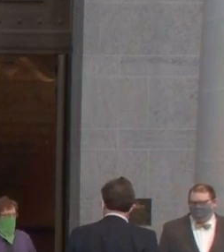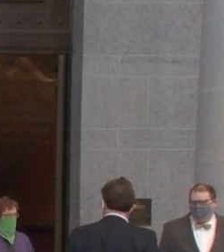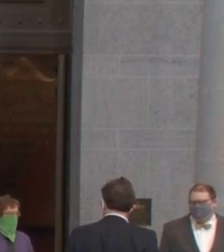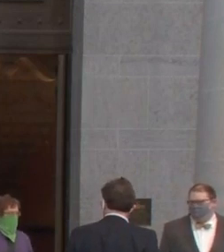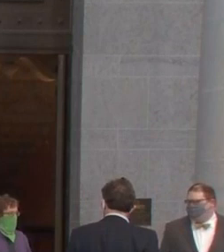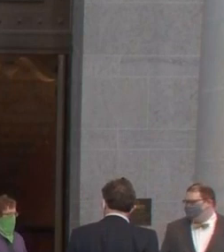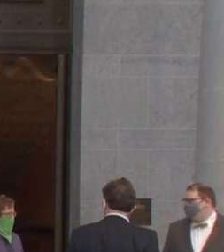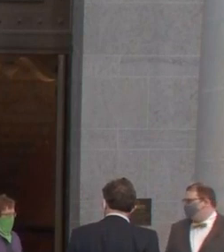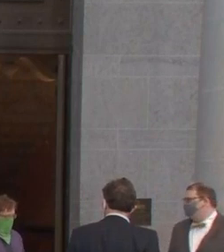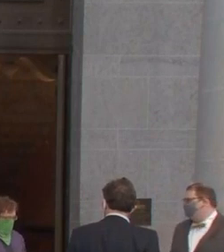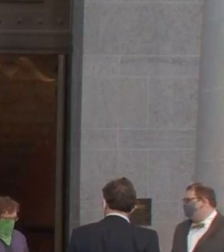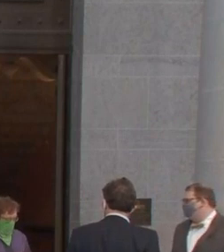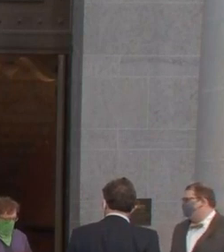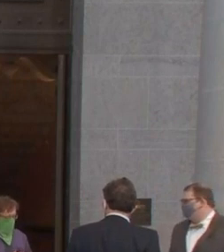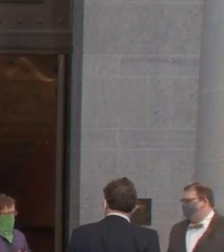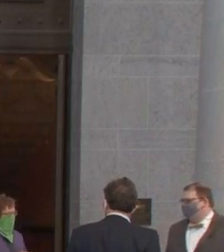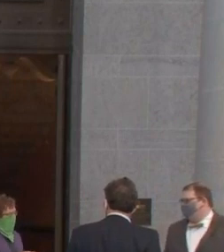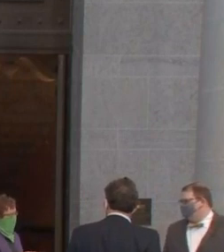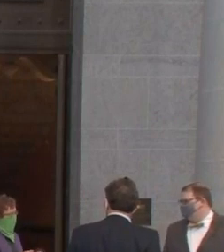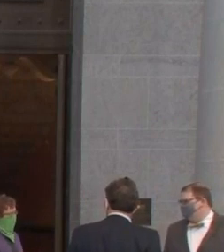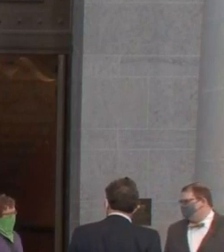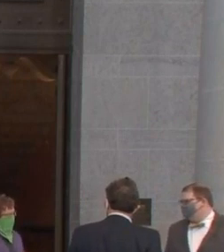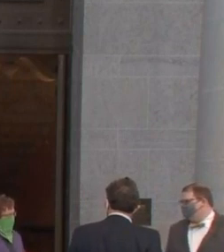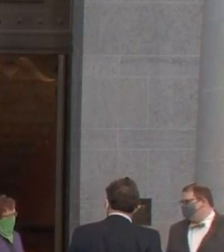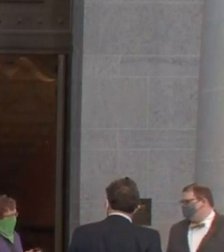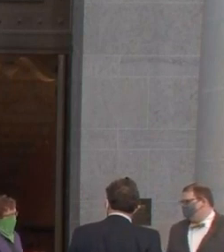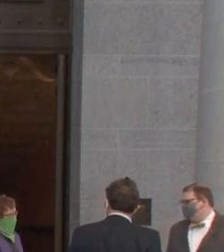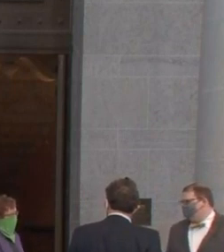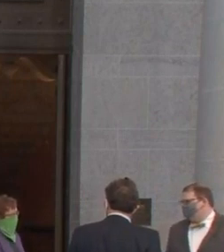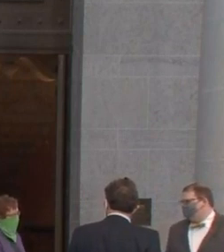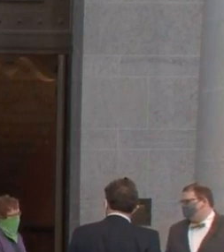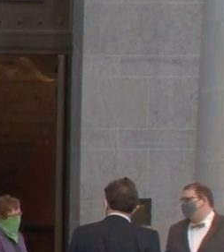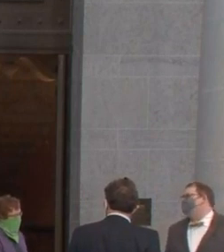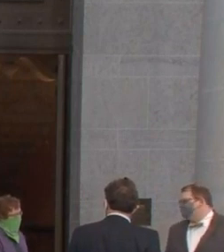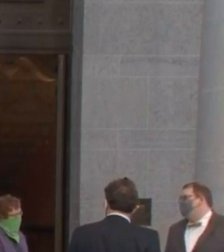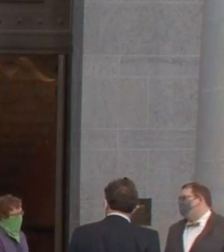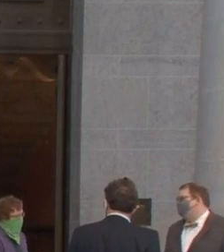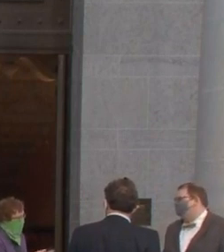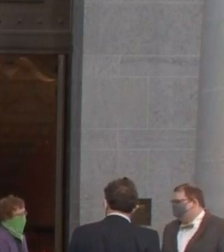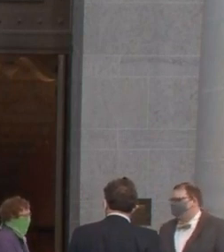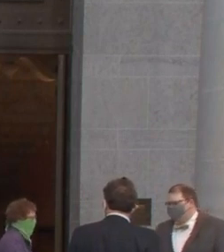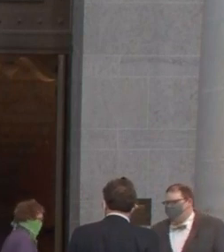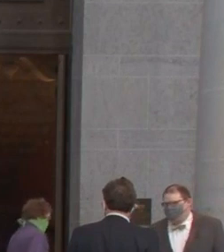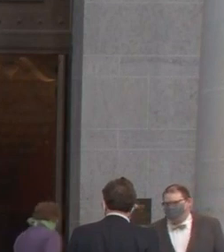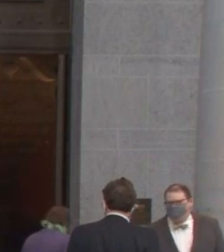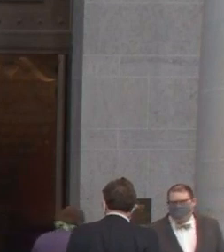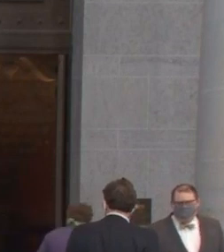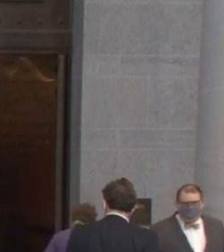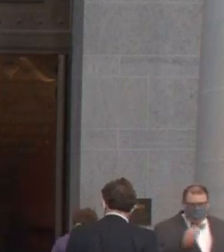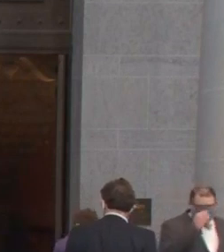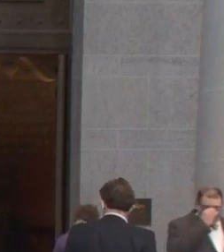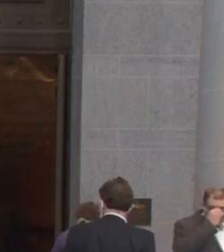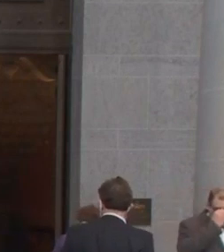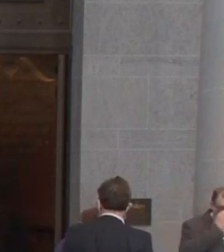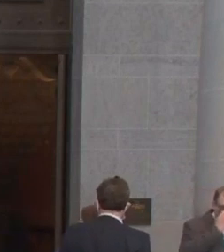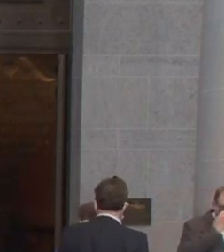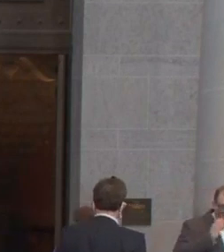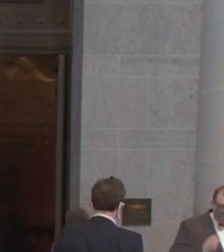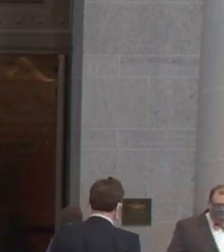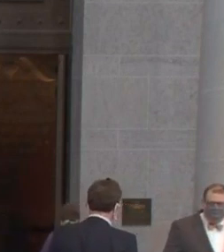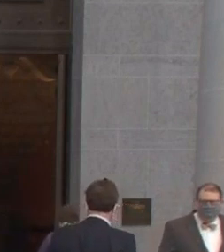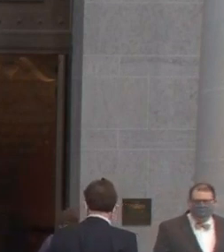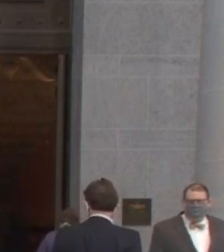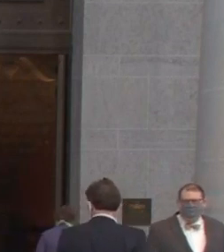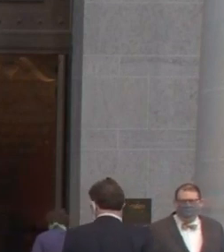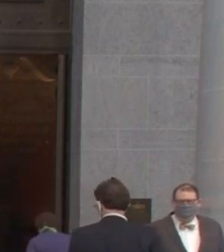of ours right now because unfortunately child abuse is a lot of times spotted by teachers and by outside eyes, and outside eyes aren't seeing